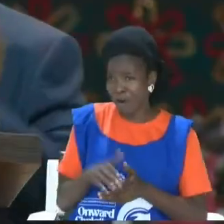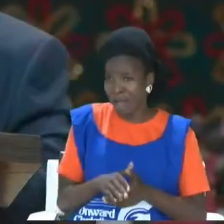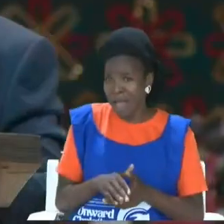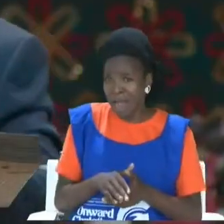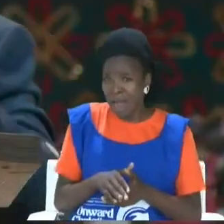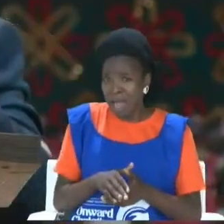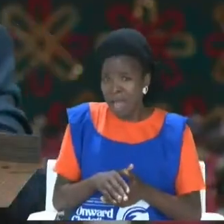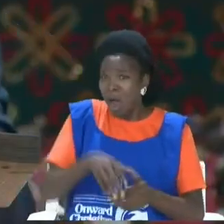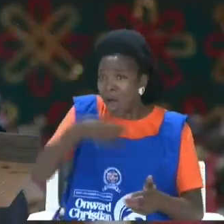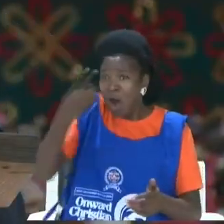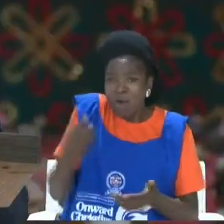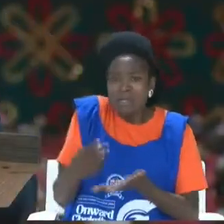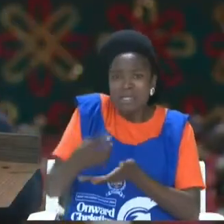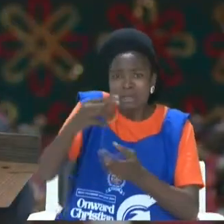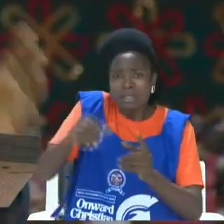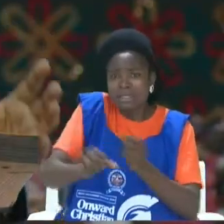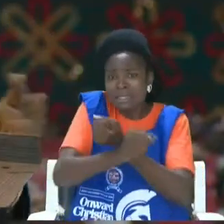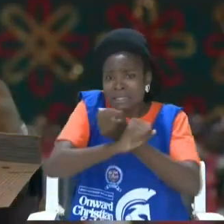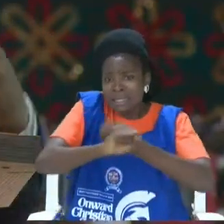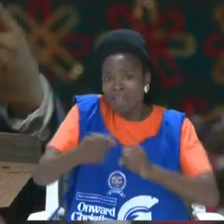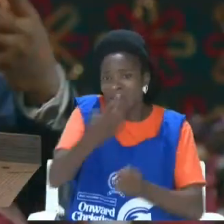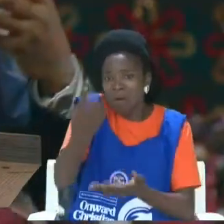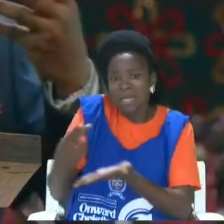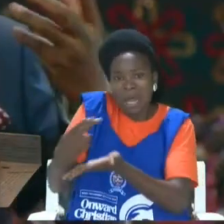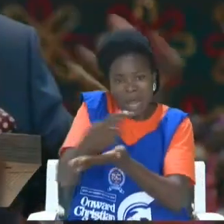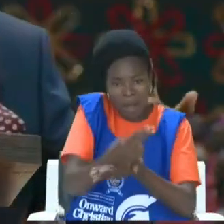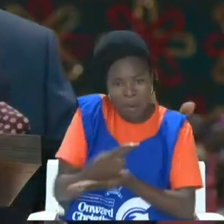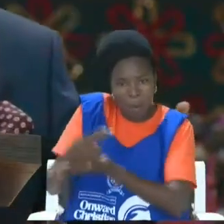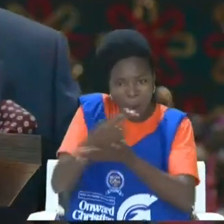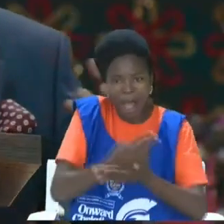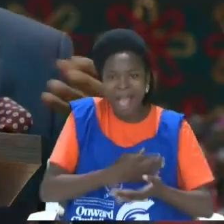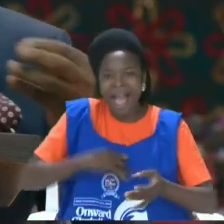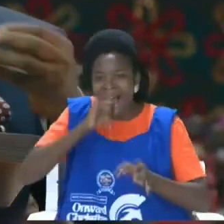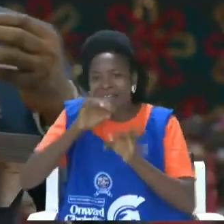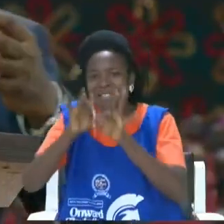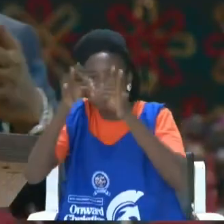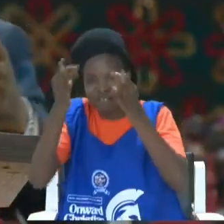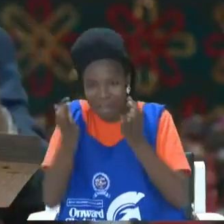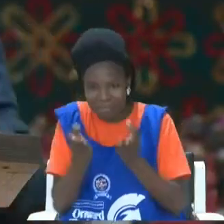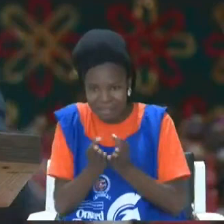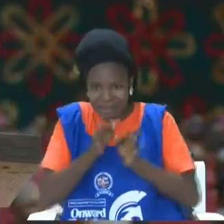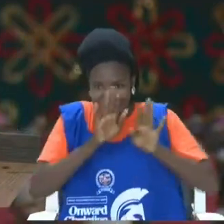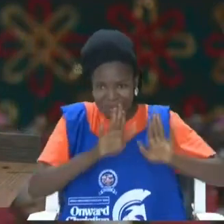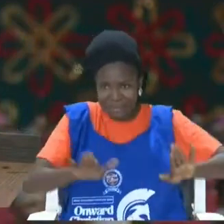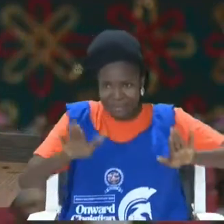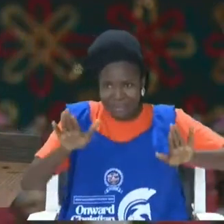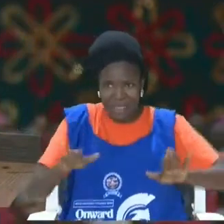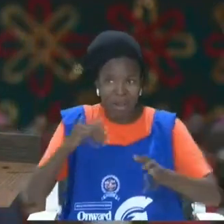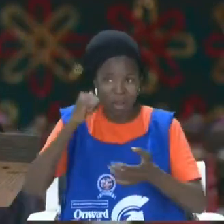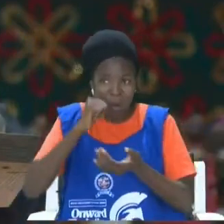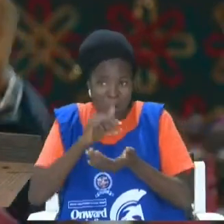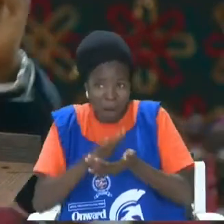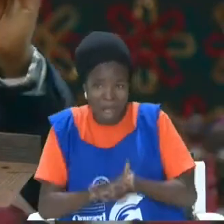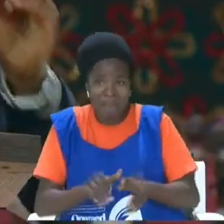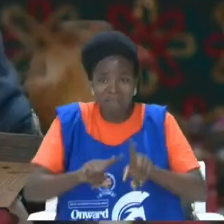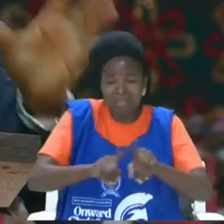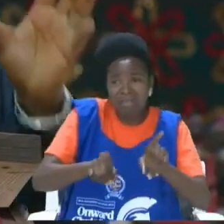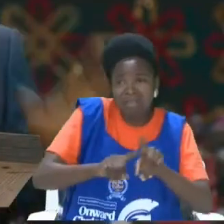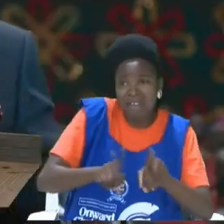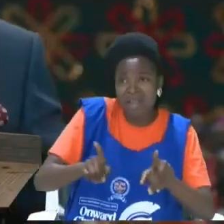sparing only the lives of Noah, his family, some wild beasts